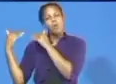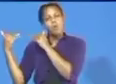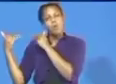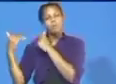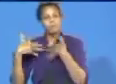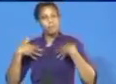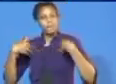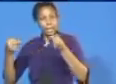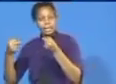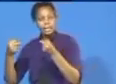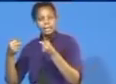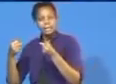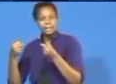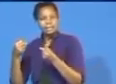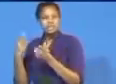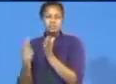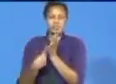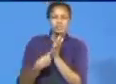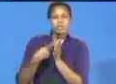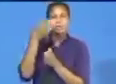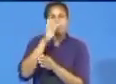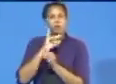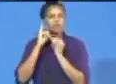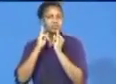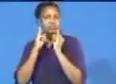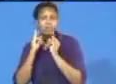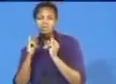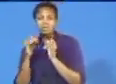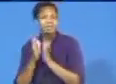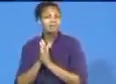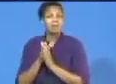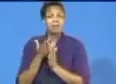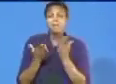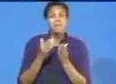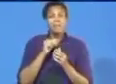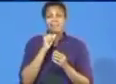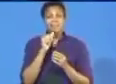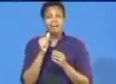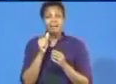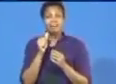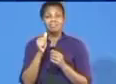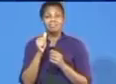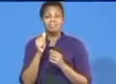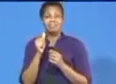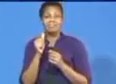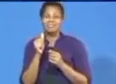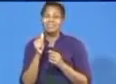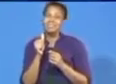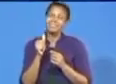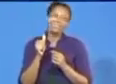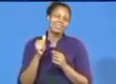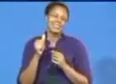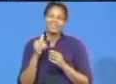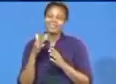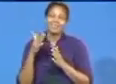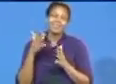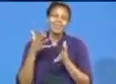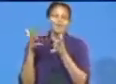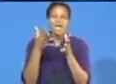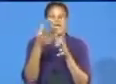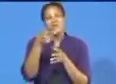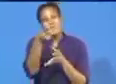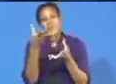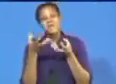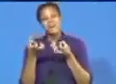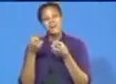of healing. Sometimes God's instruction may not be according to your own direction, but if